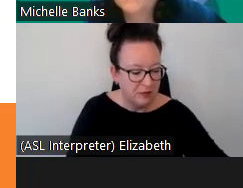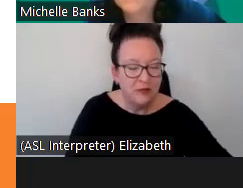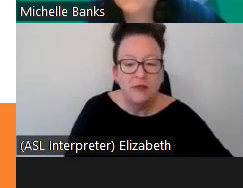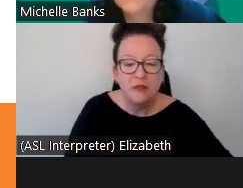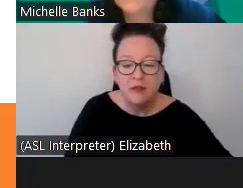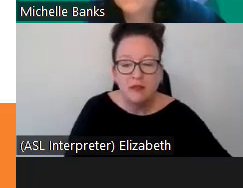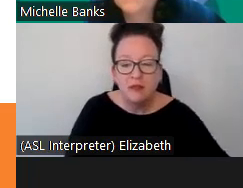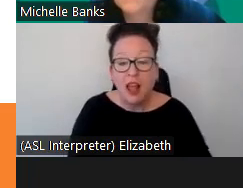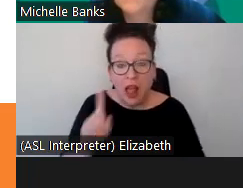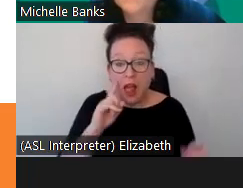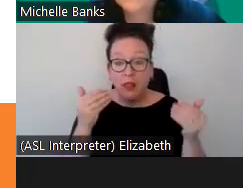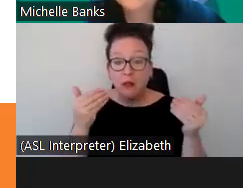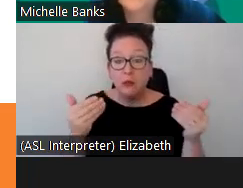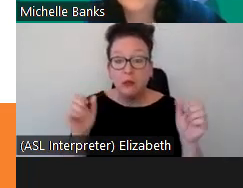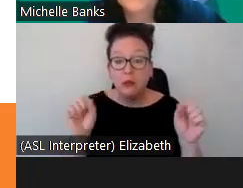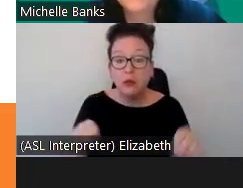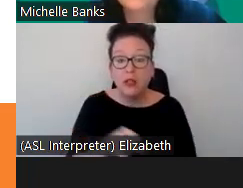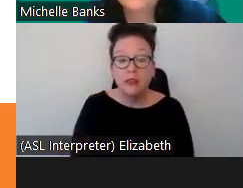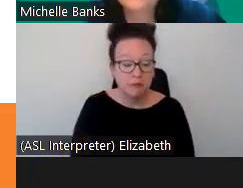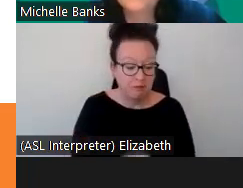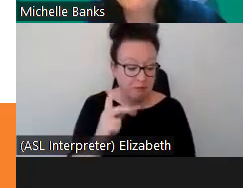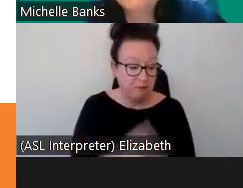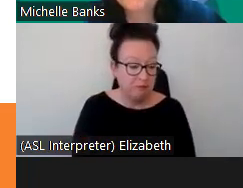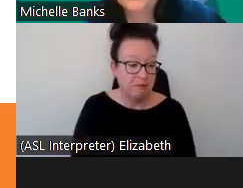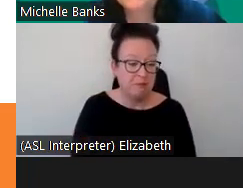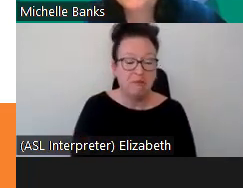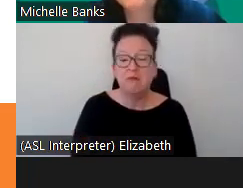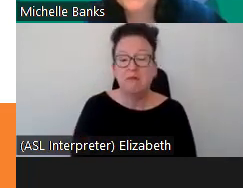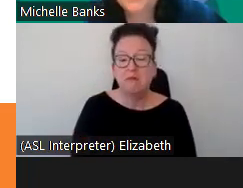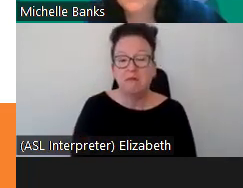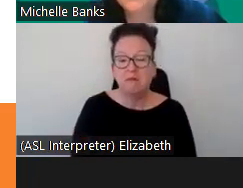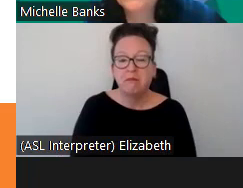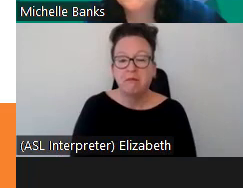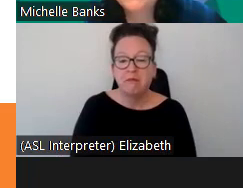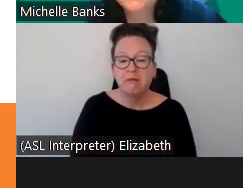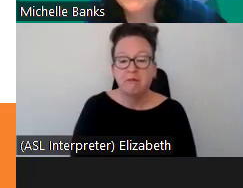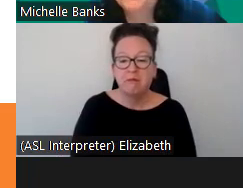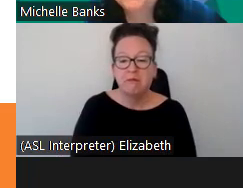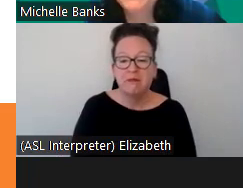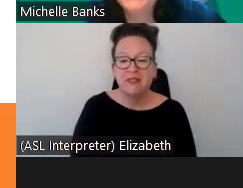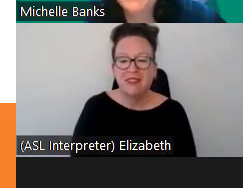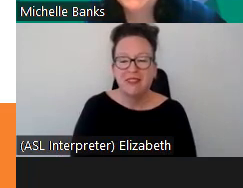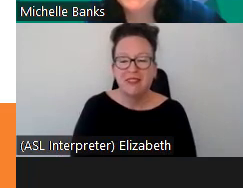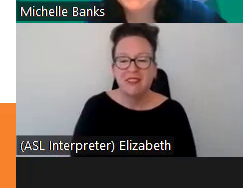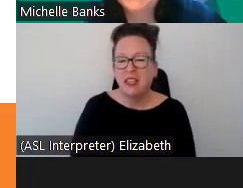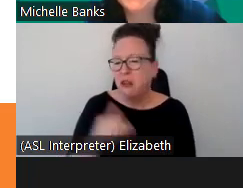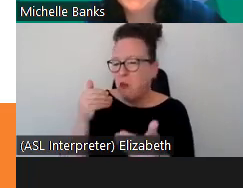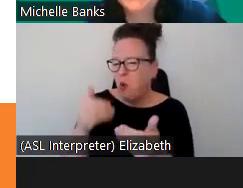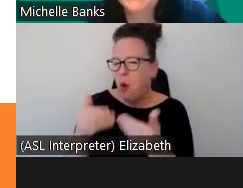I think you can keep going. Okay. And let's see what will happen. Almost at the